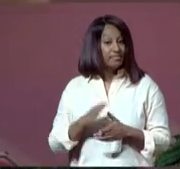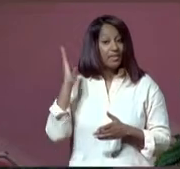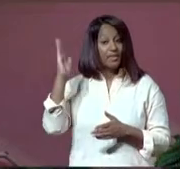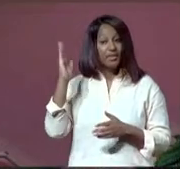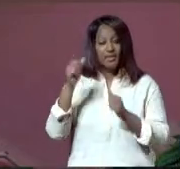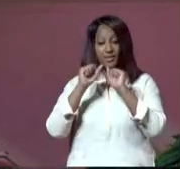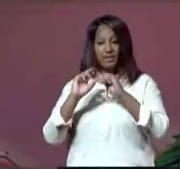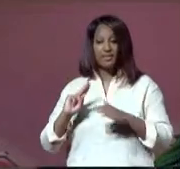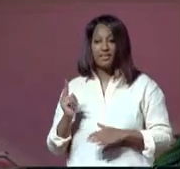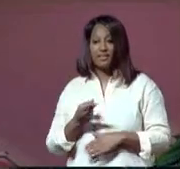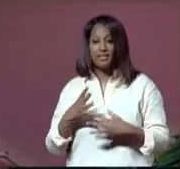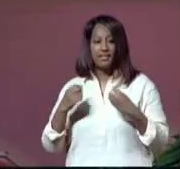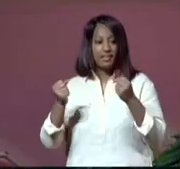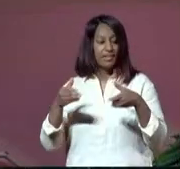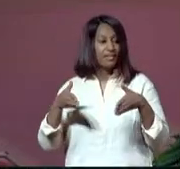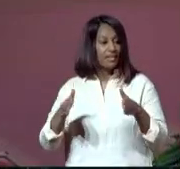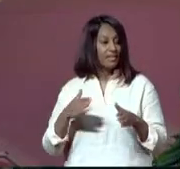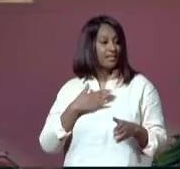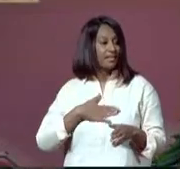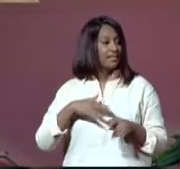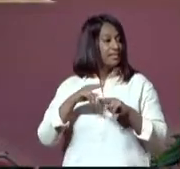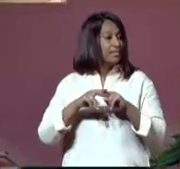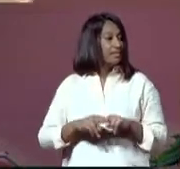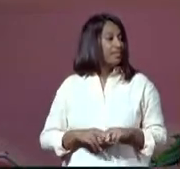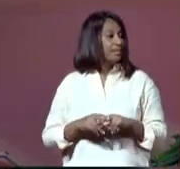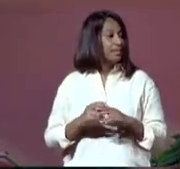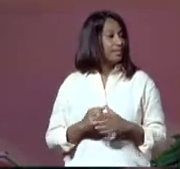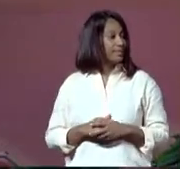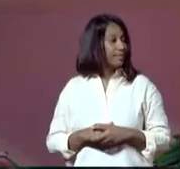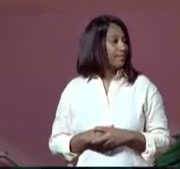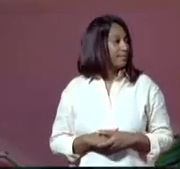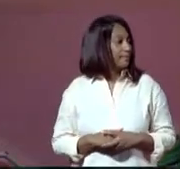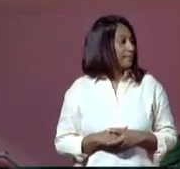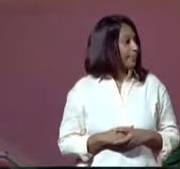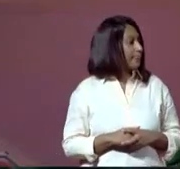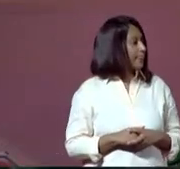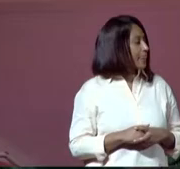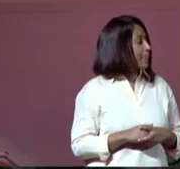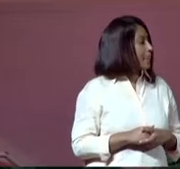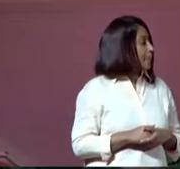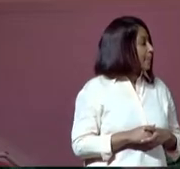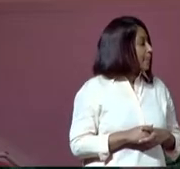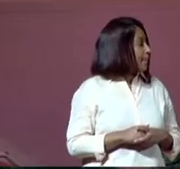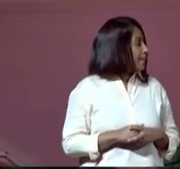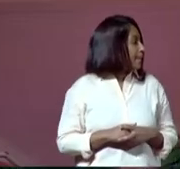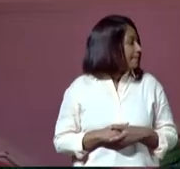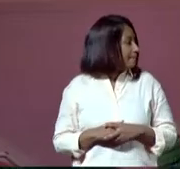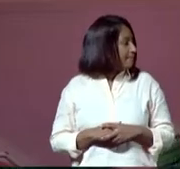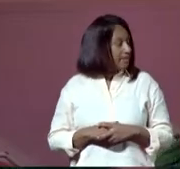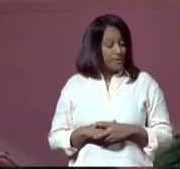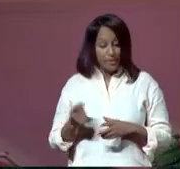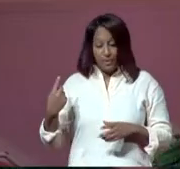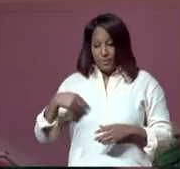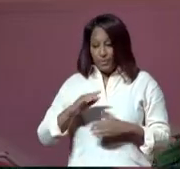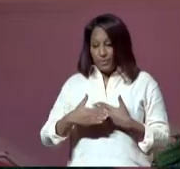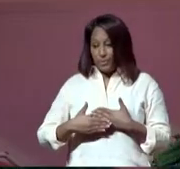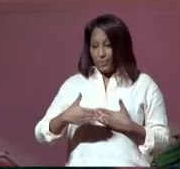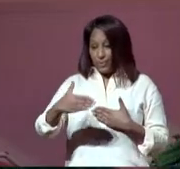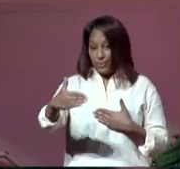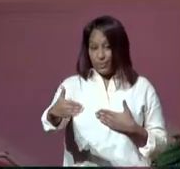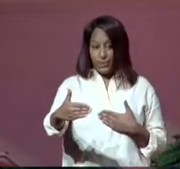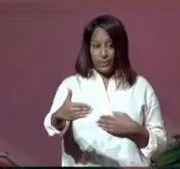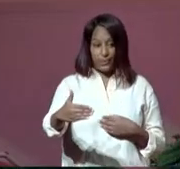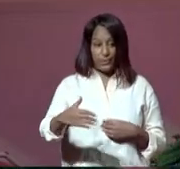Please be seated right quick, and we're going to get things moving toward